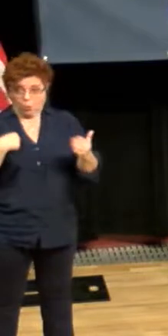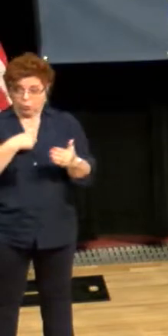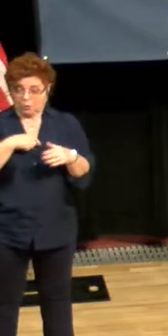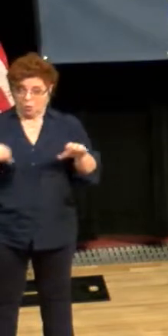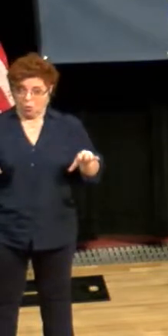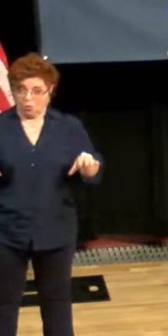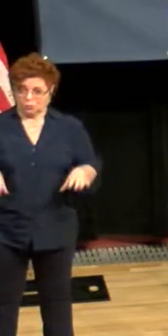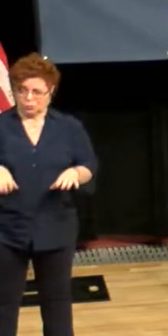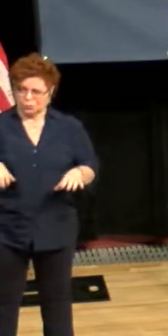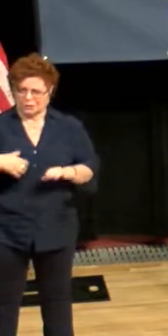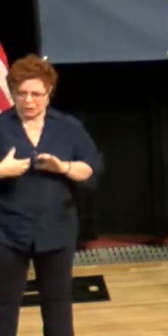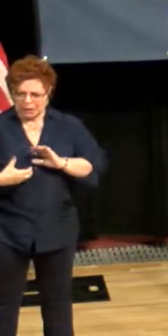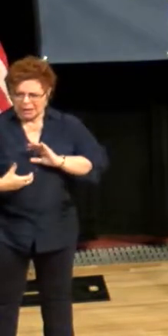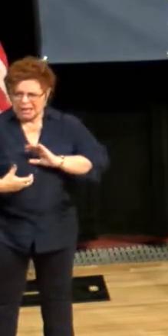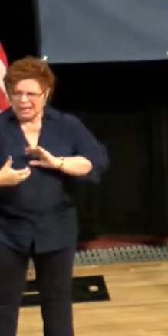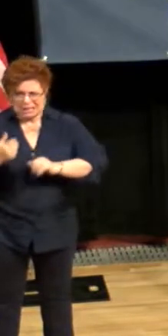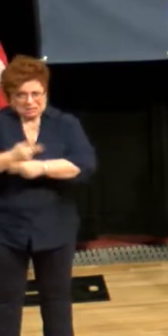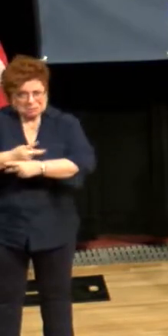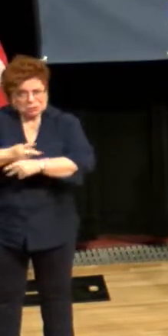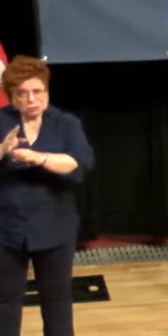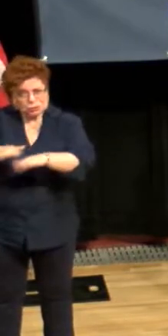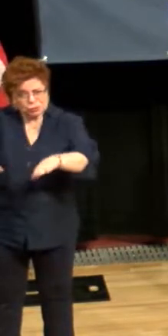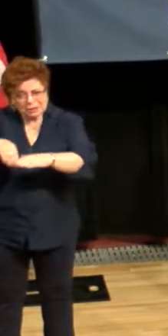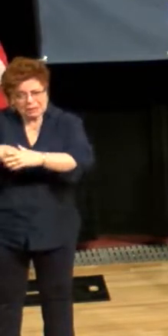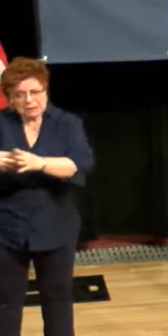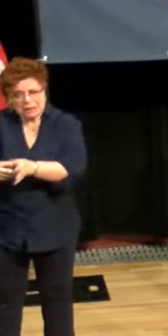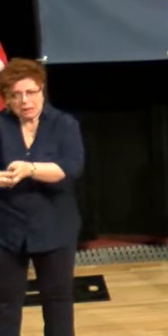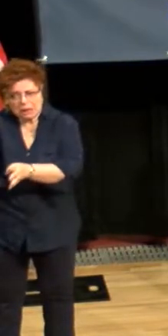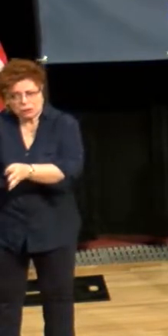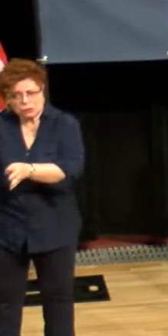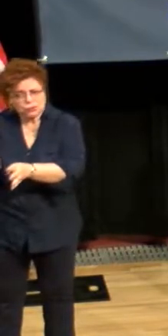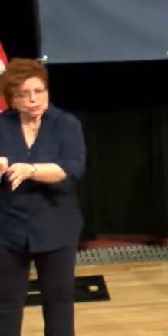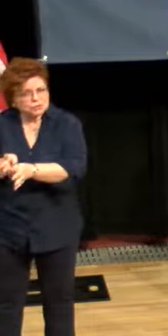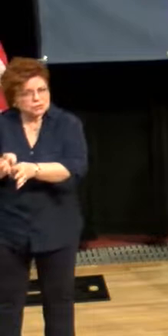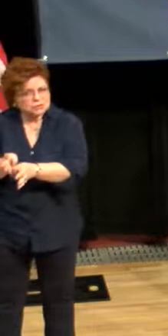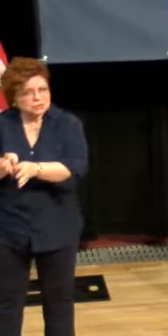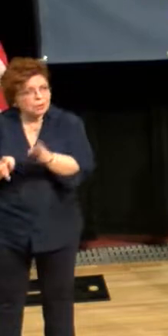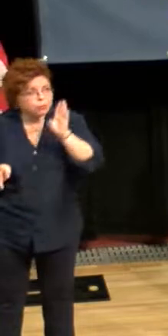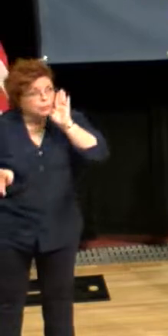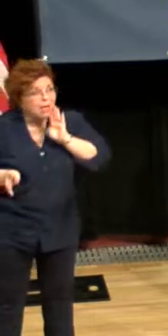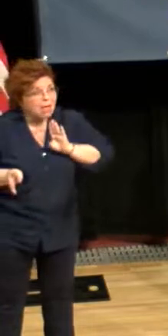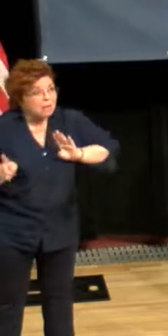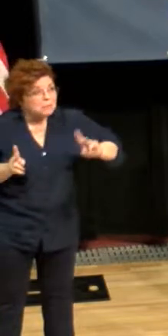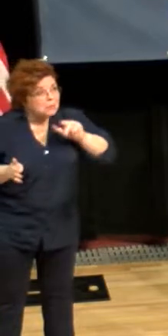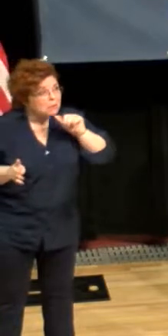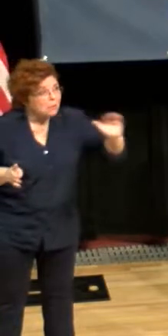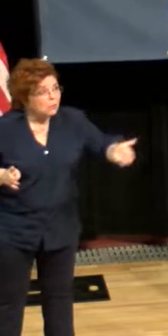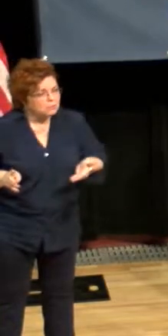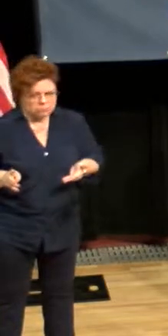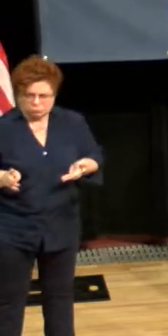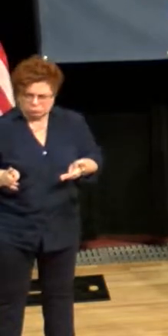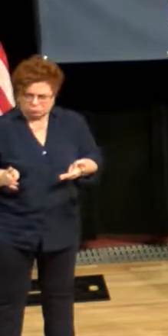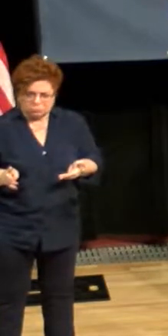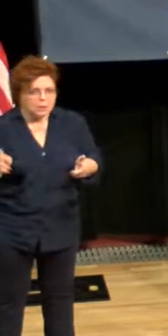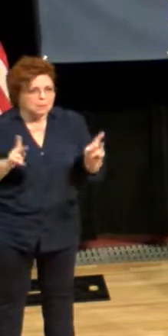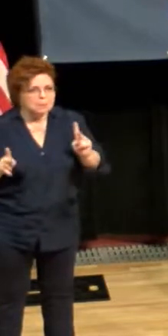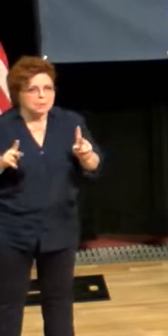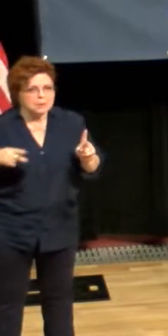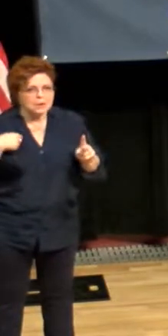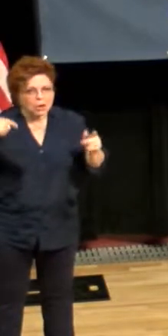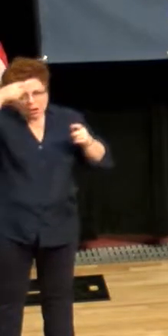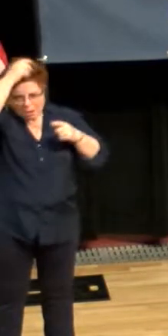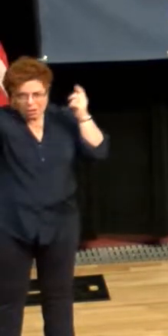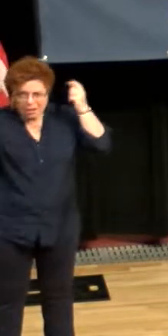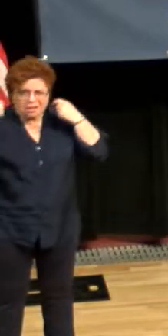doing, keeping children in cages and saying brown people are not welcome in this country, people who wear